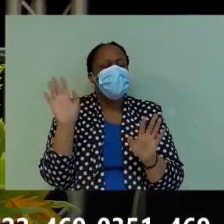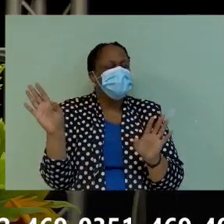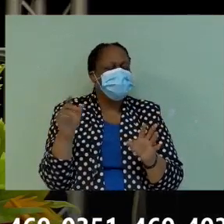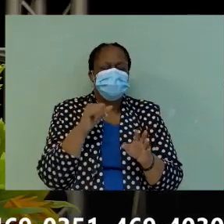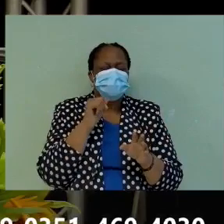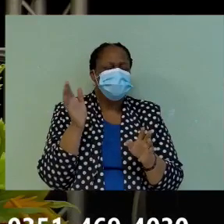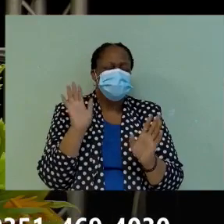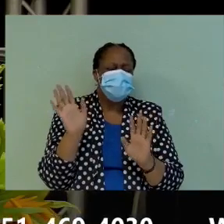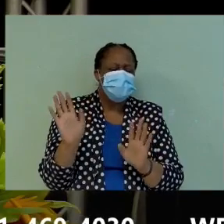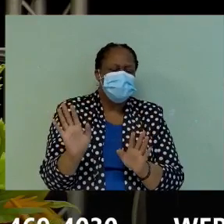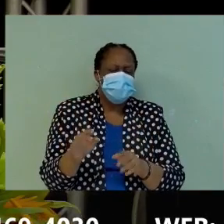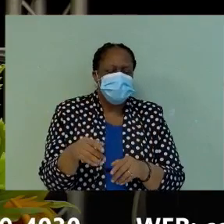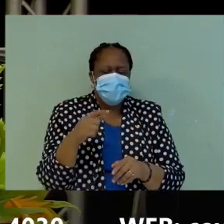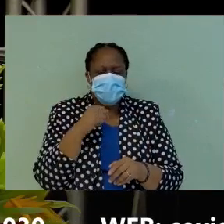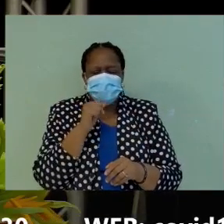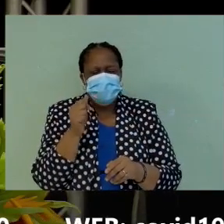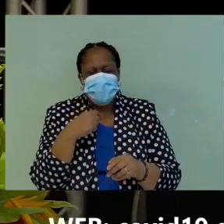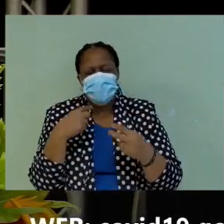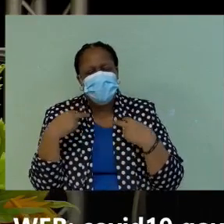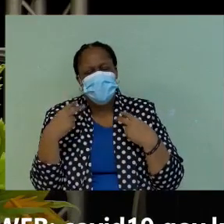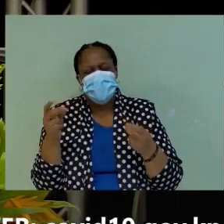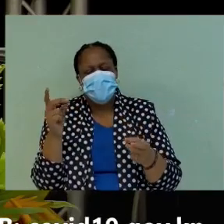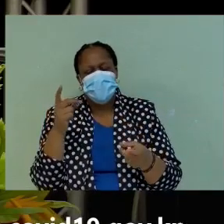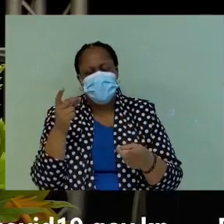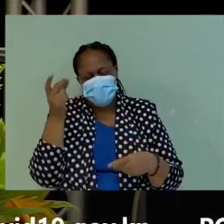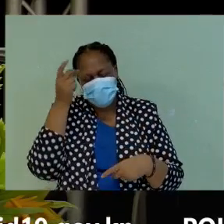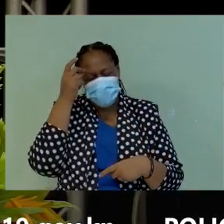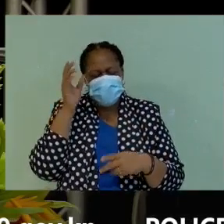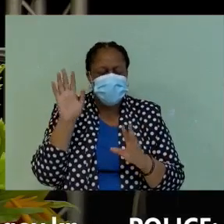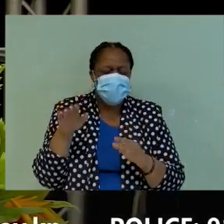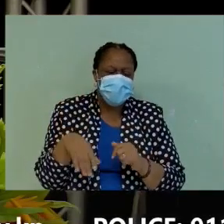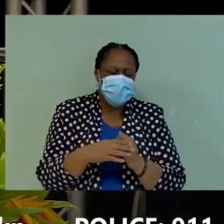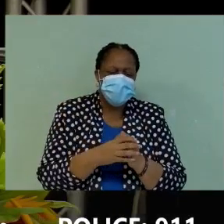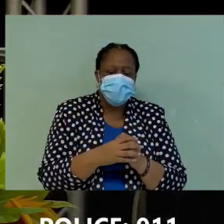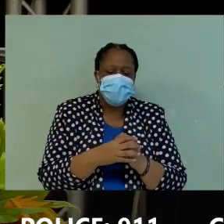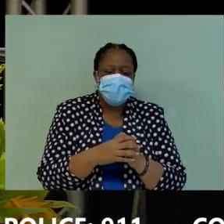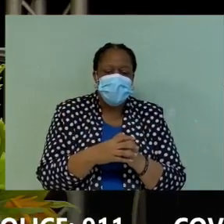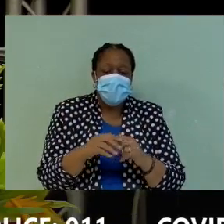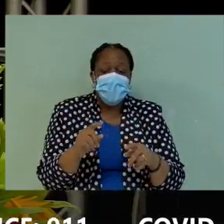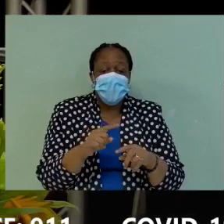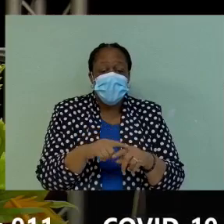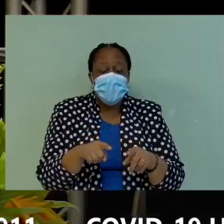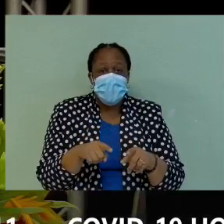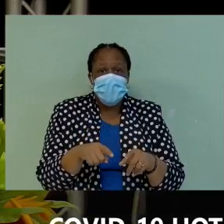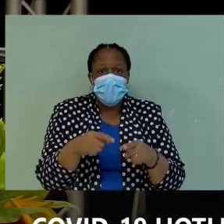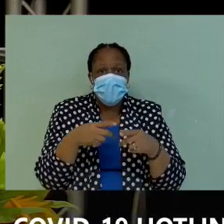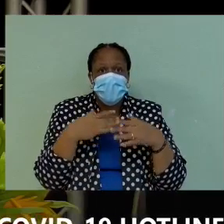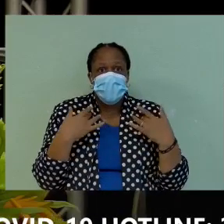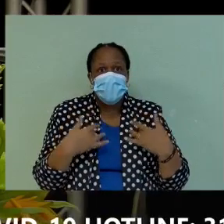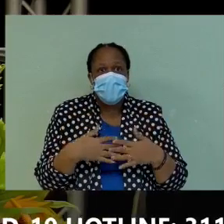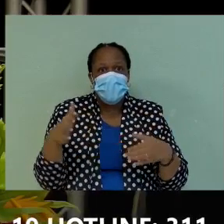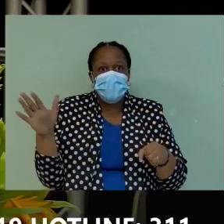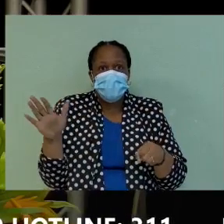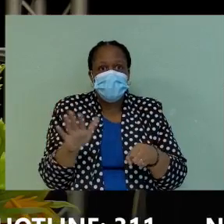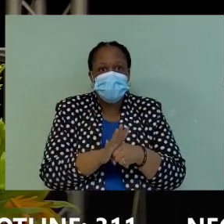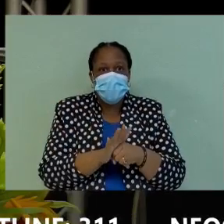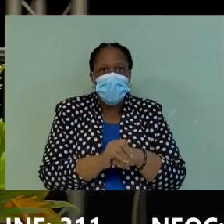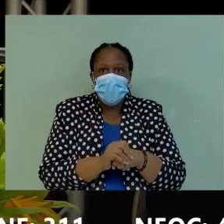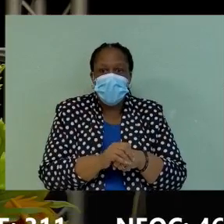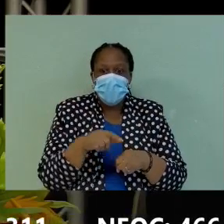of an abundance of caution and the result would be negative. My heart almost stopped when I received the